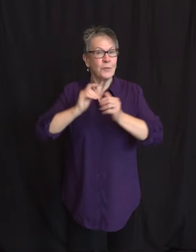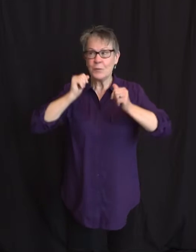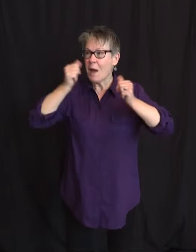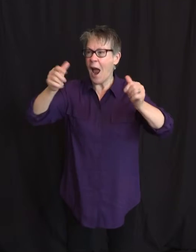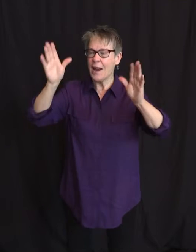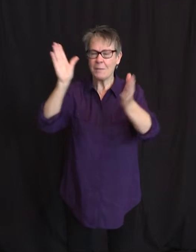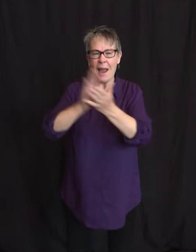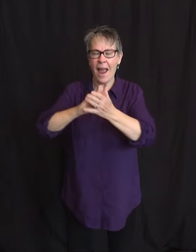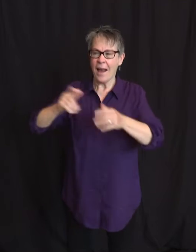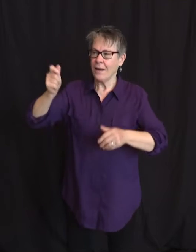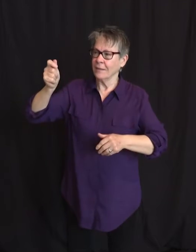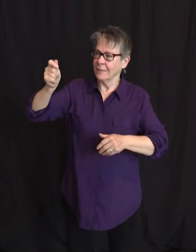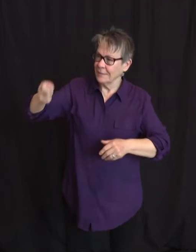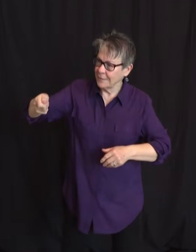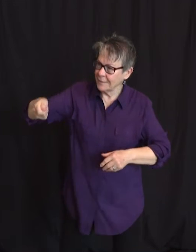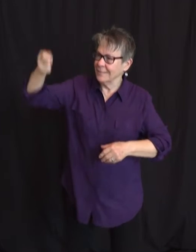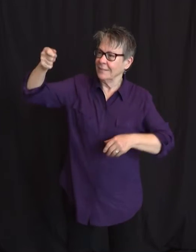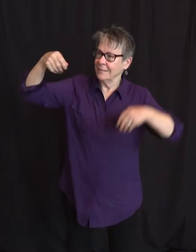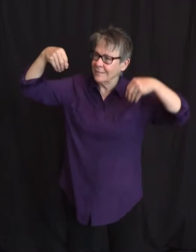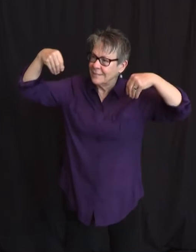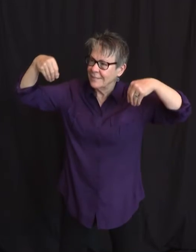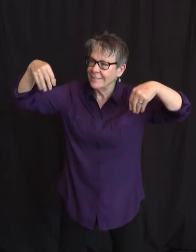normal